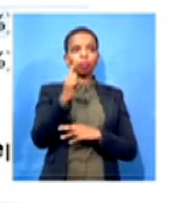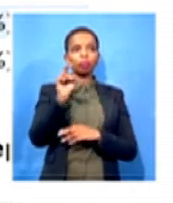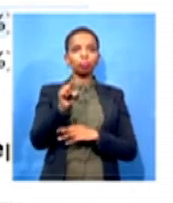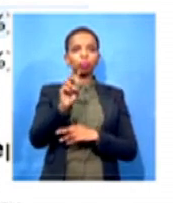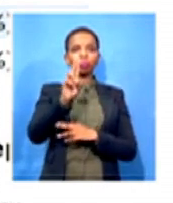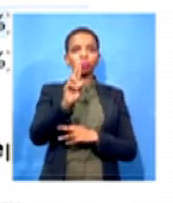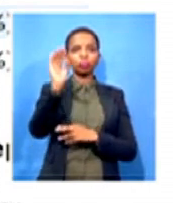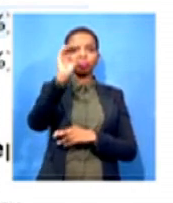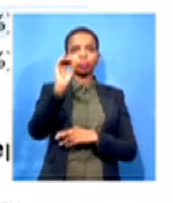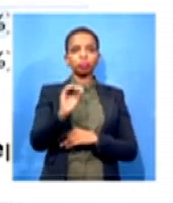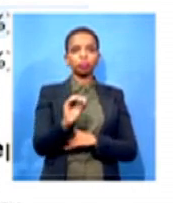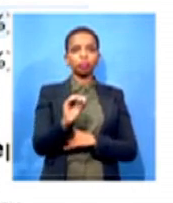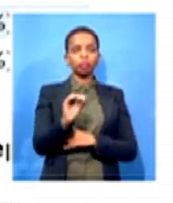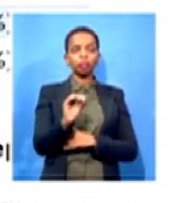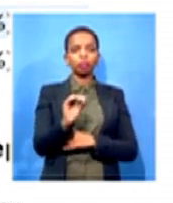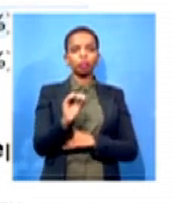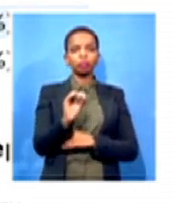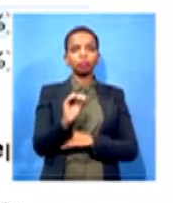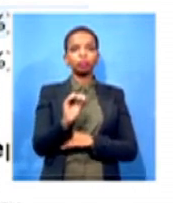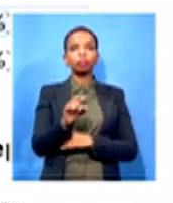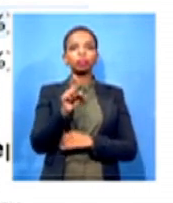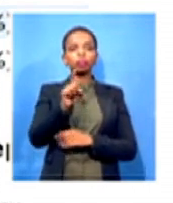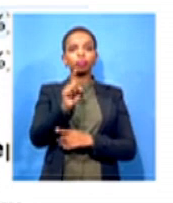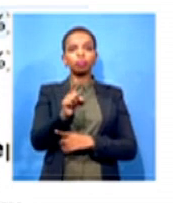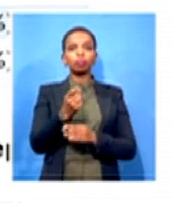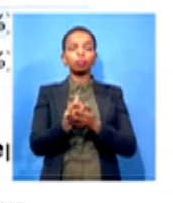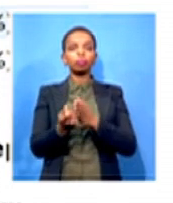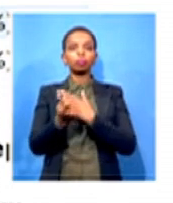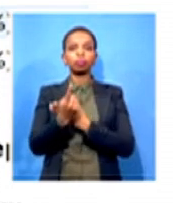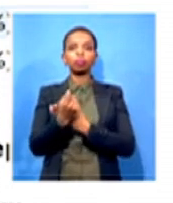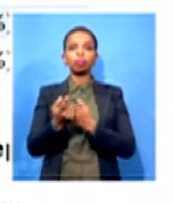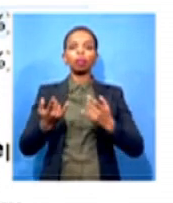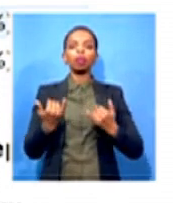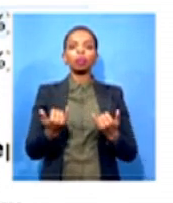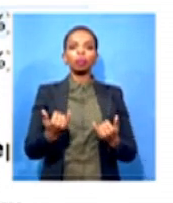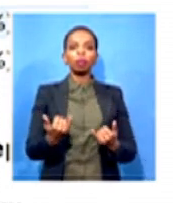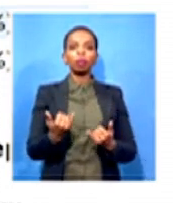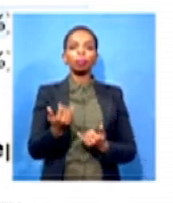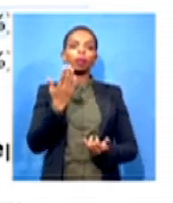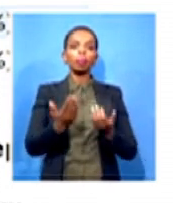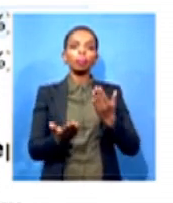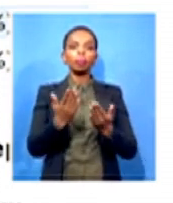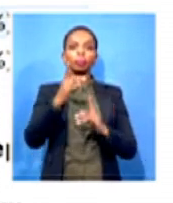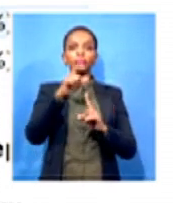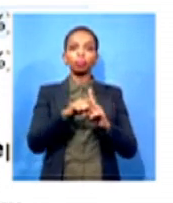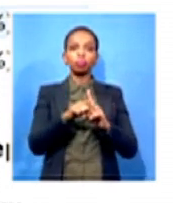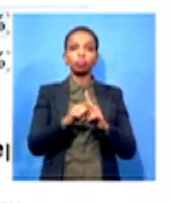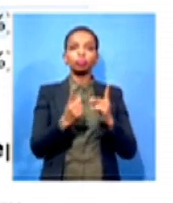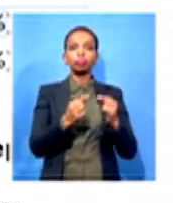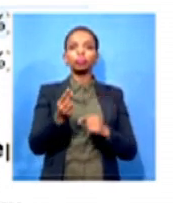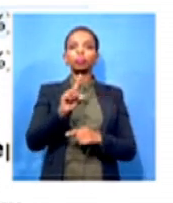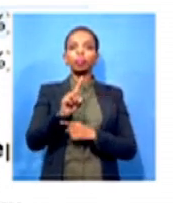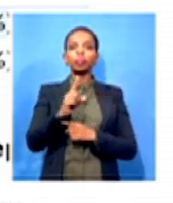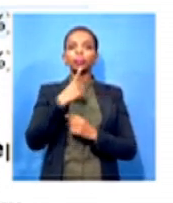the first survey. Now, one would have thought with the subsequent survey, things would be different. But of